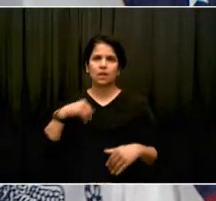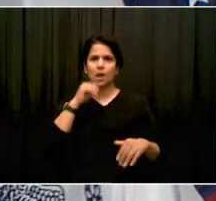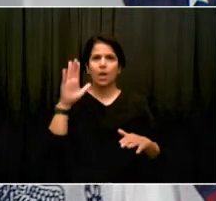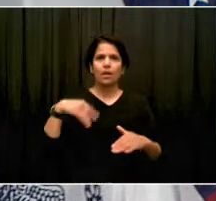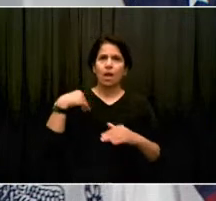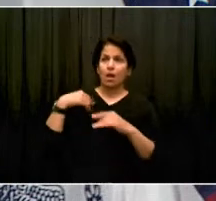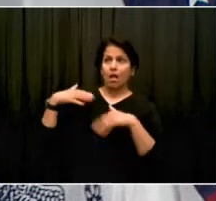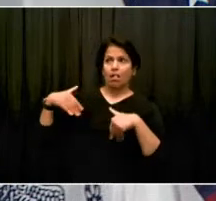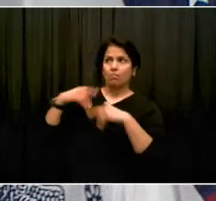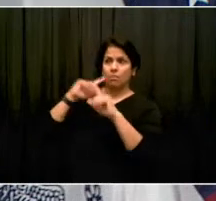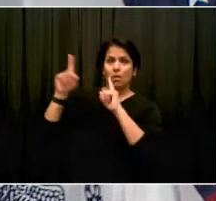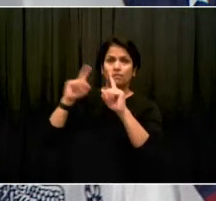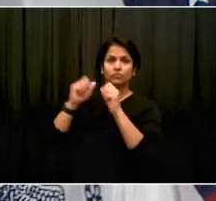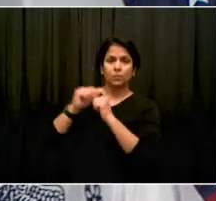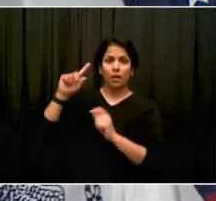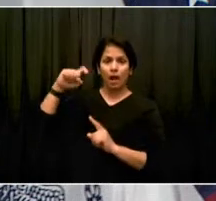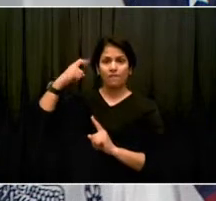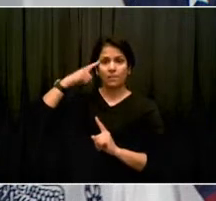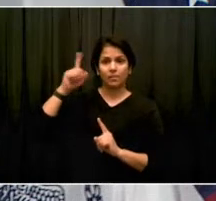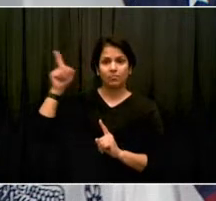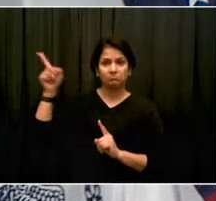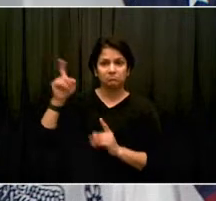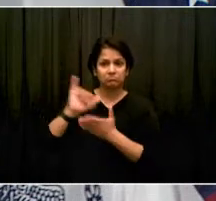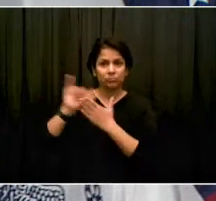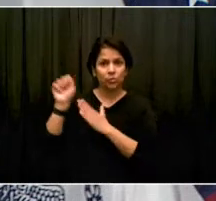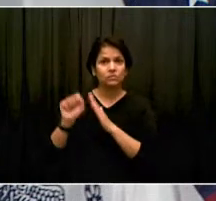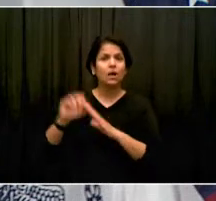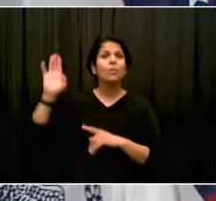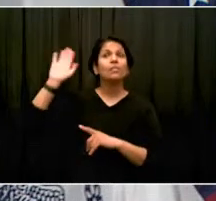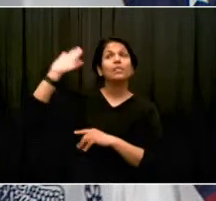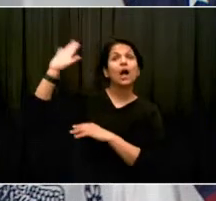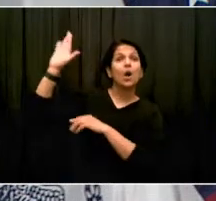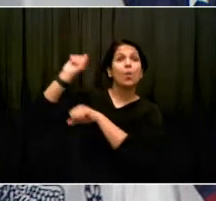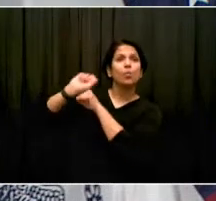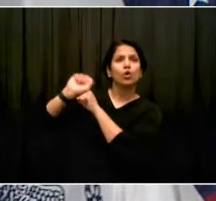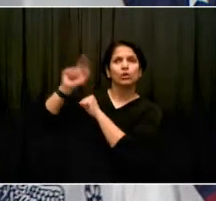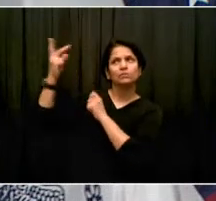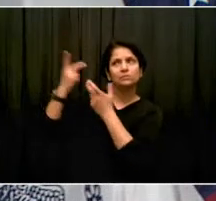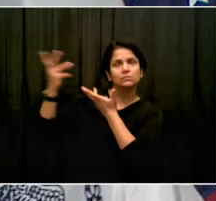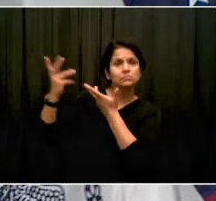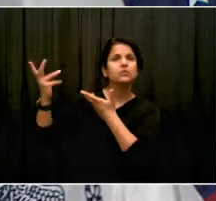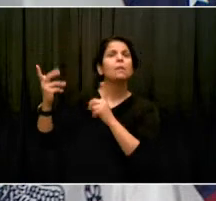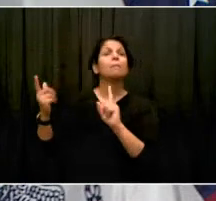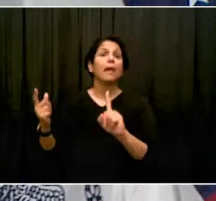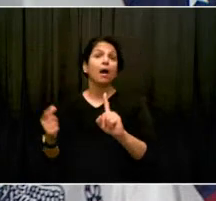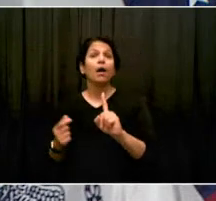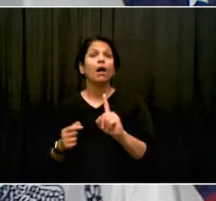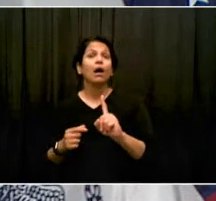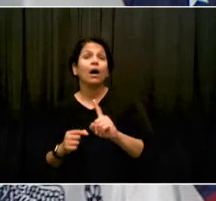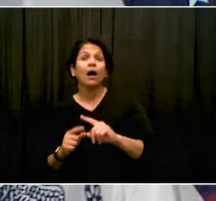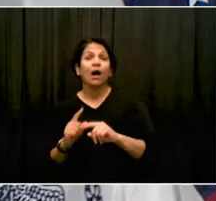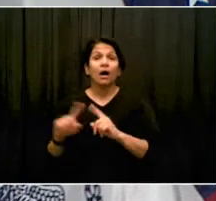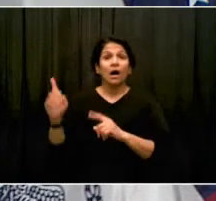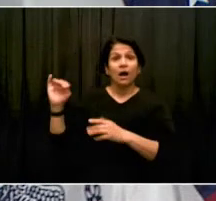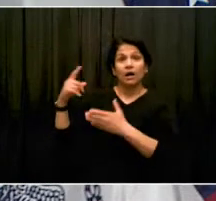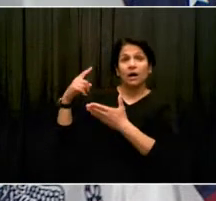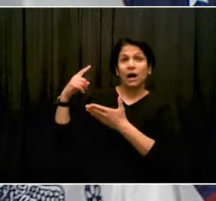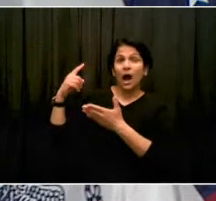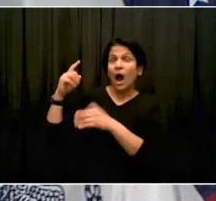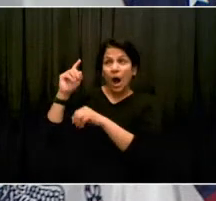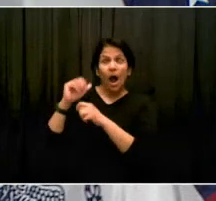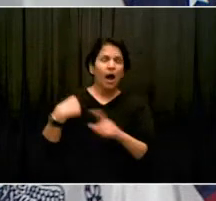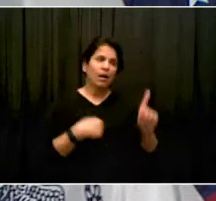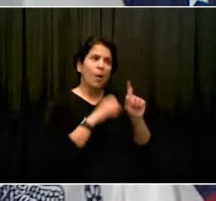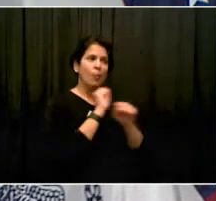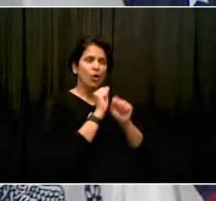state government, but it's quite clear. You just saw the indicators. You've seen the numbers of vaccination. It's quite clear